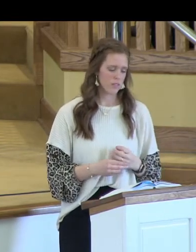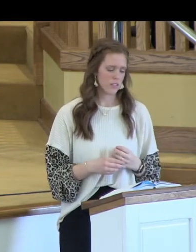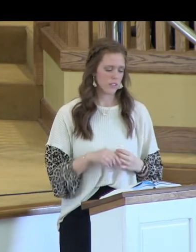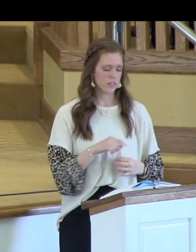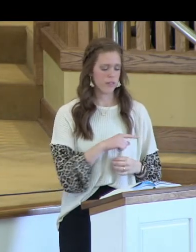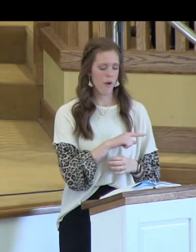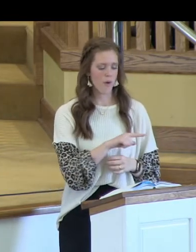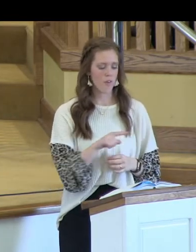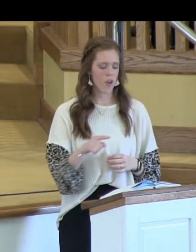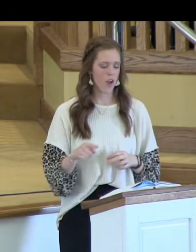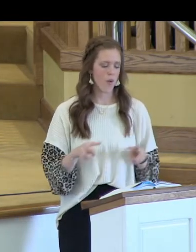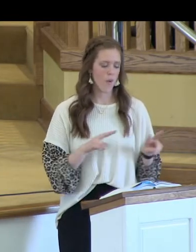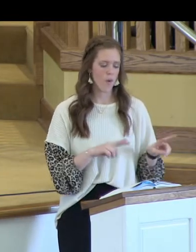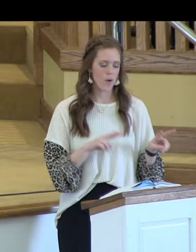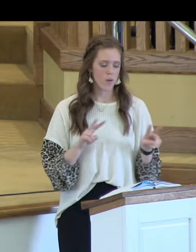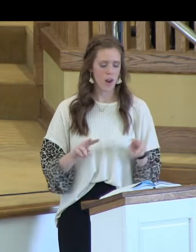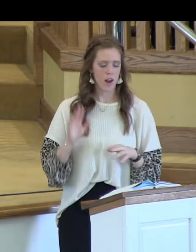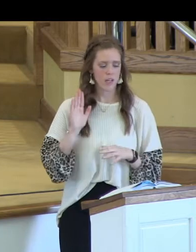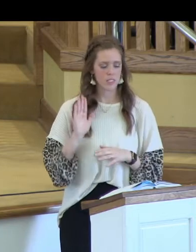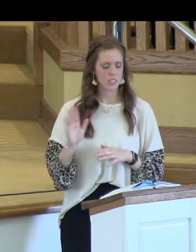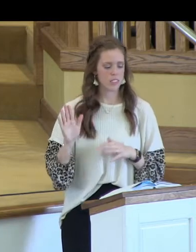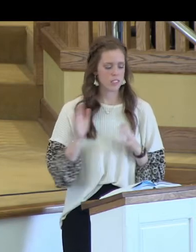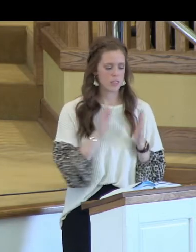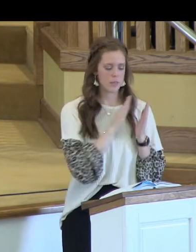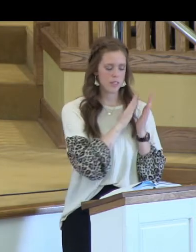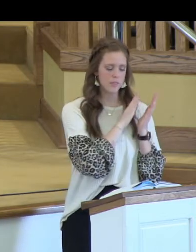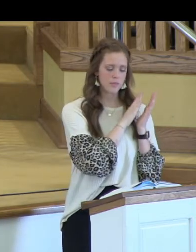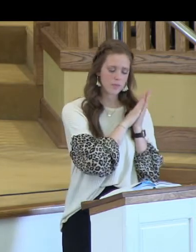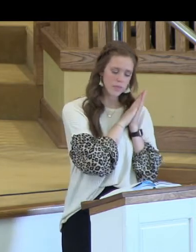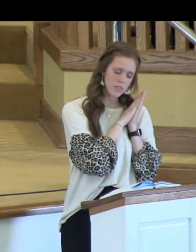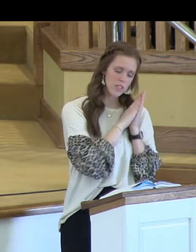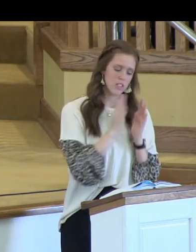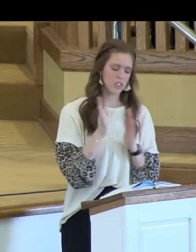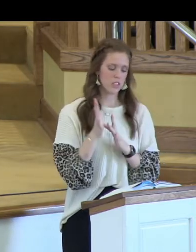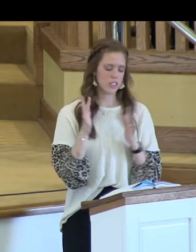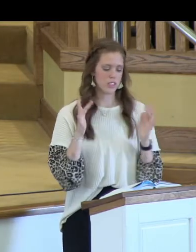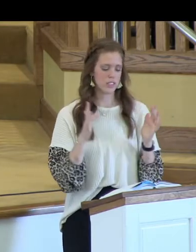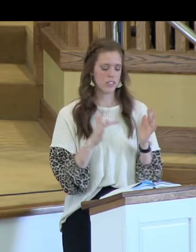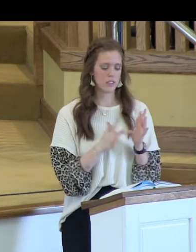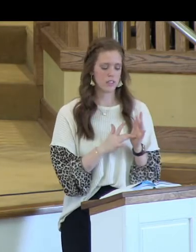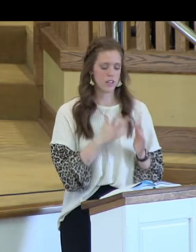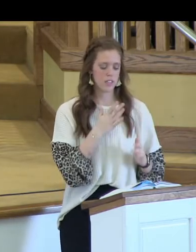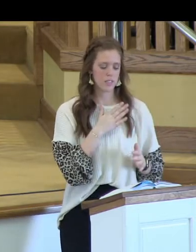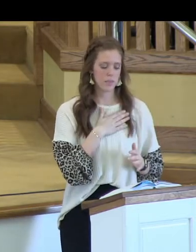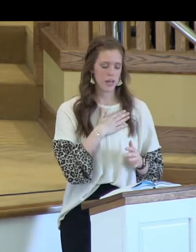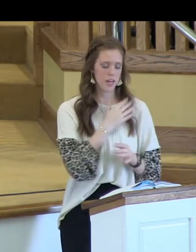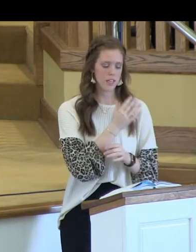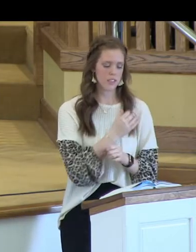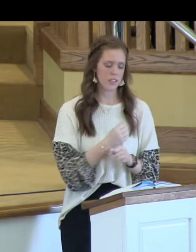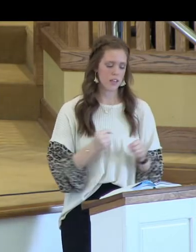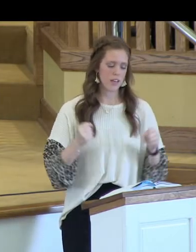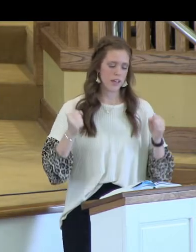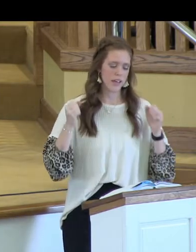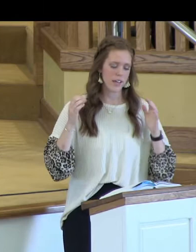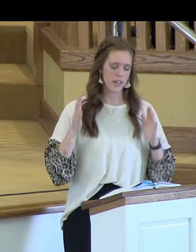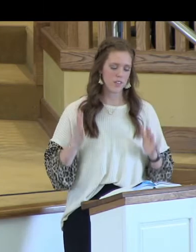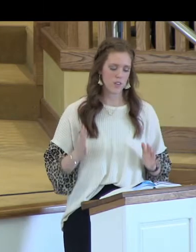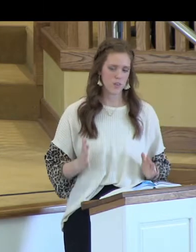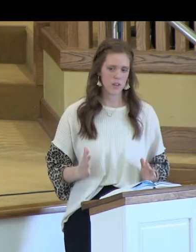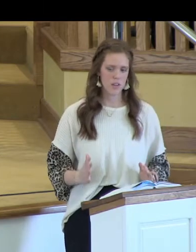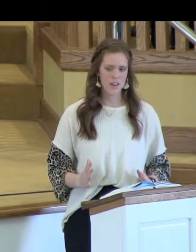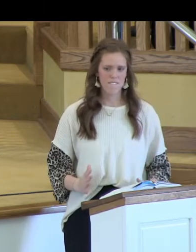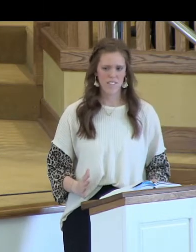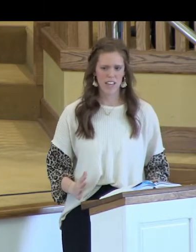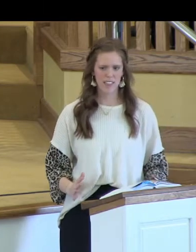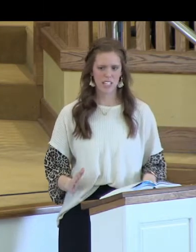2. Vainly they watch his bed, Jesus my